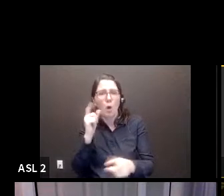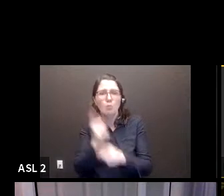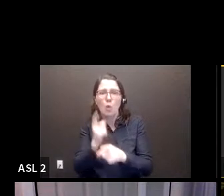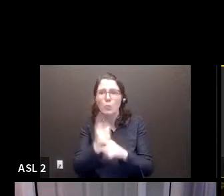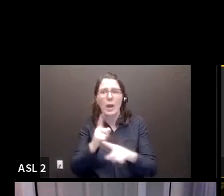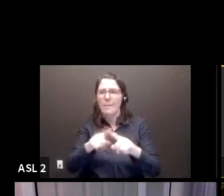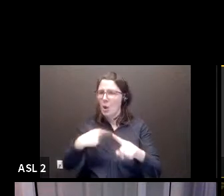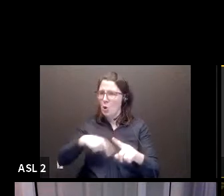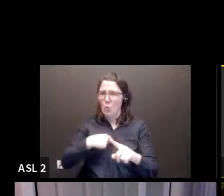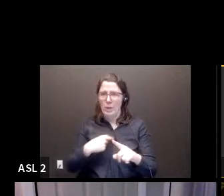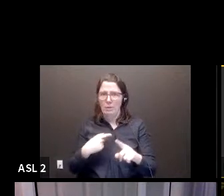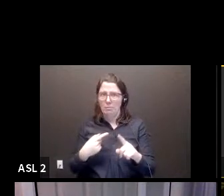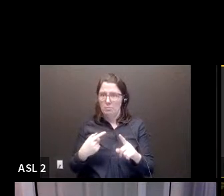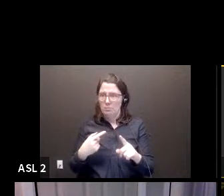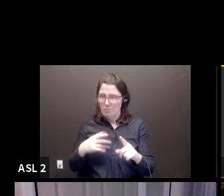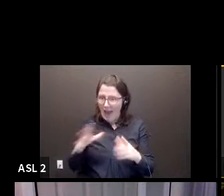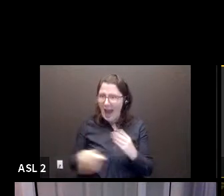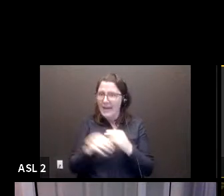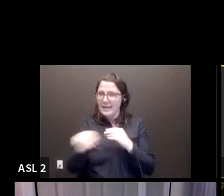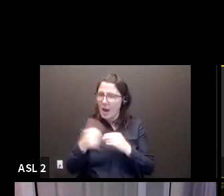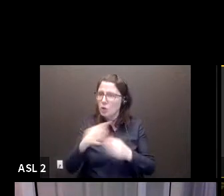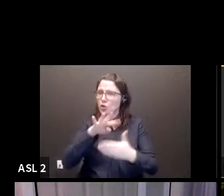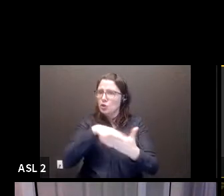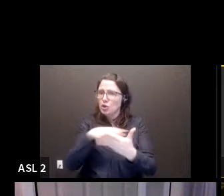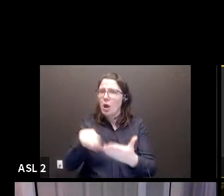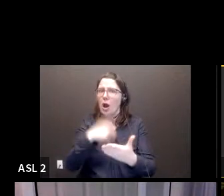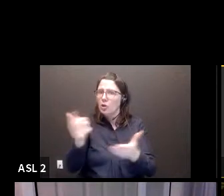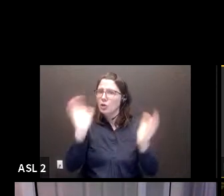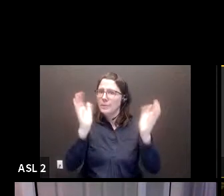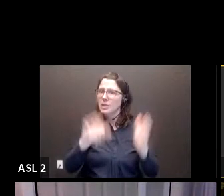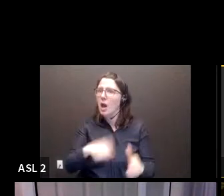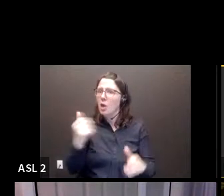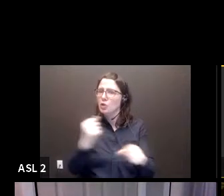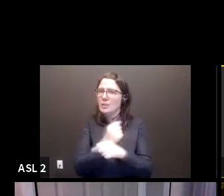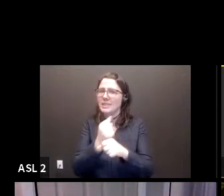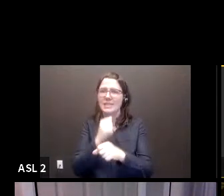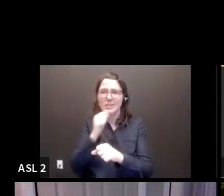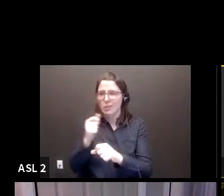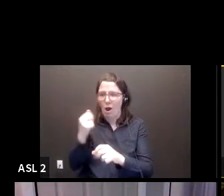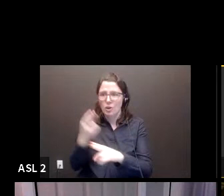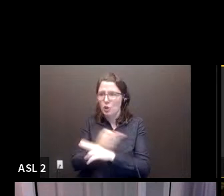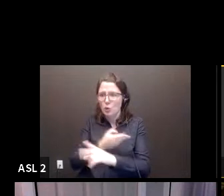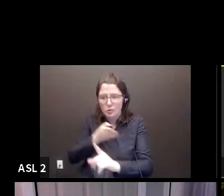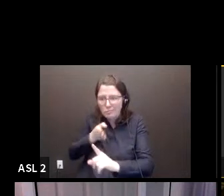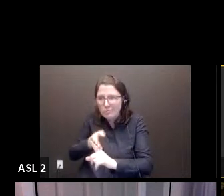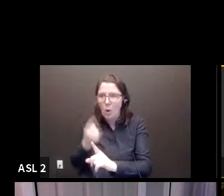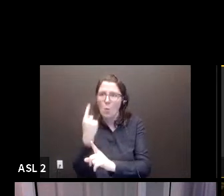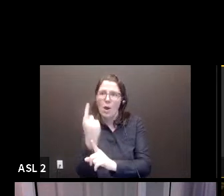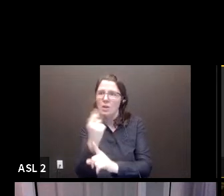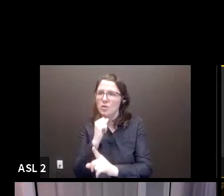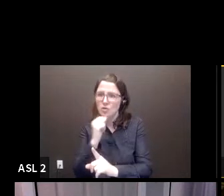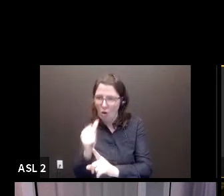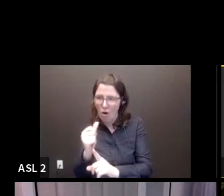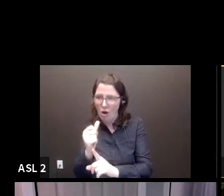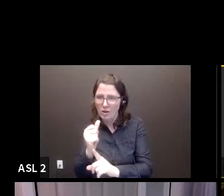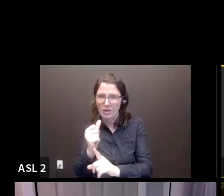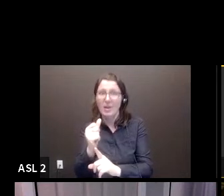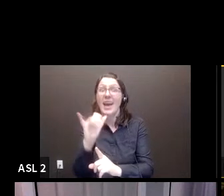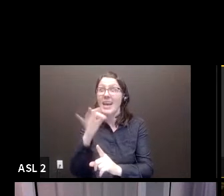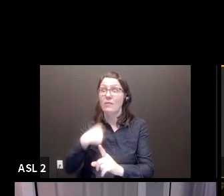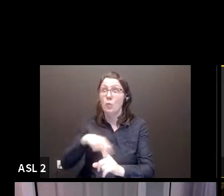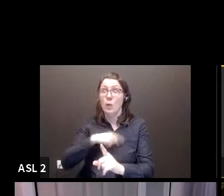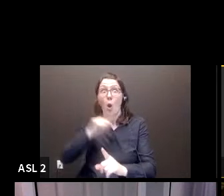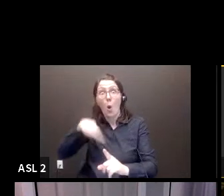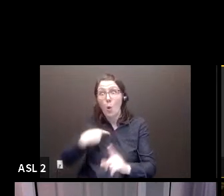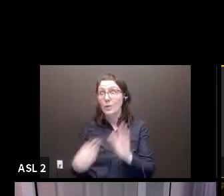one data point amongst many i appreciate everything you just said and agree with it it would be disingenuous to use that as a single or the dominant